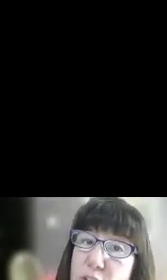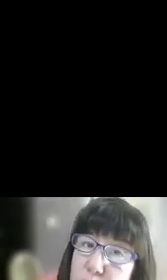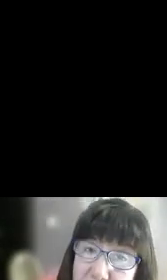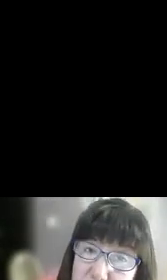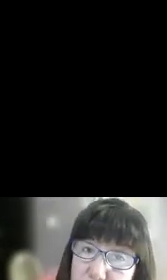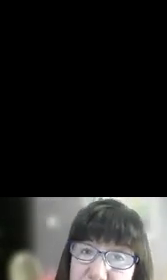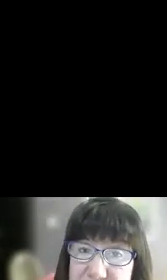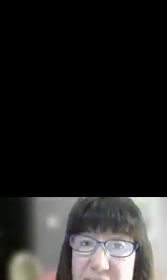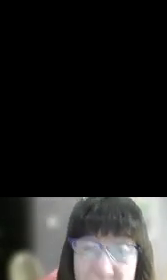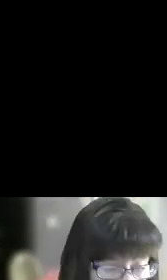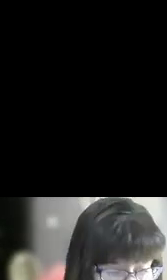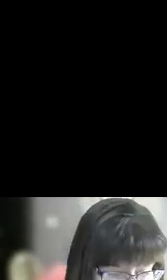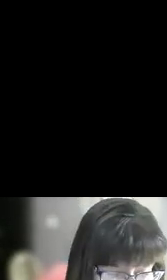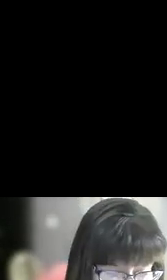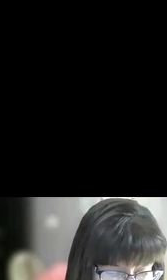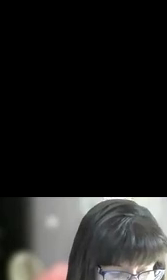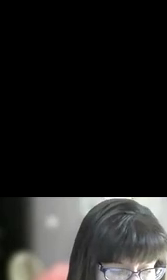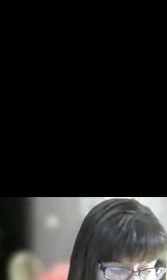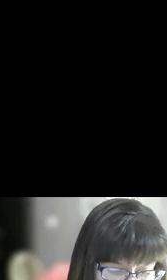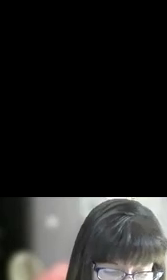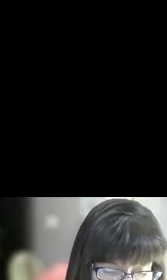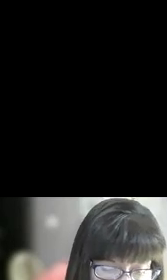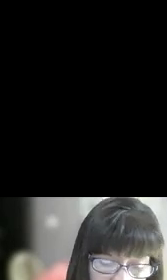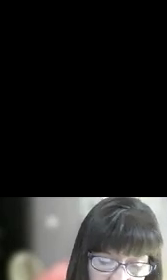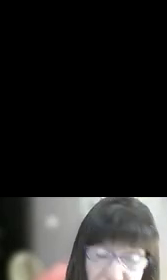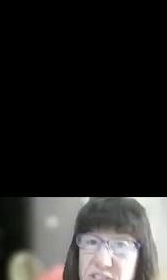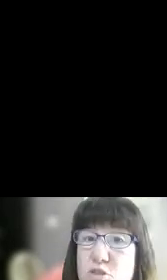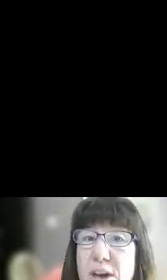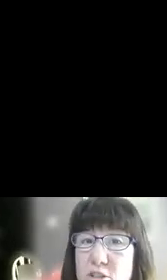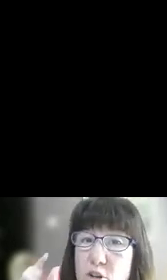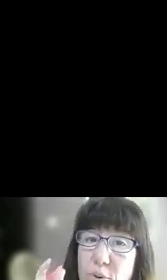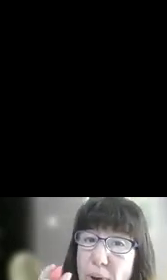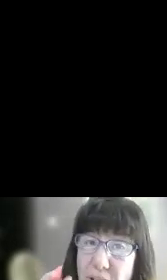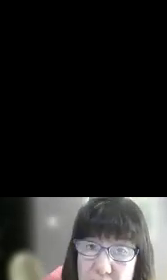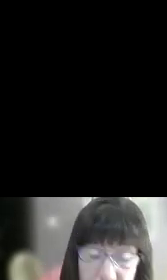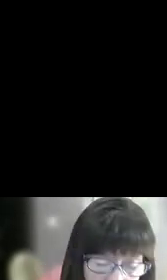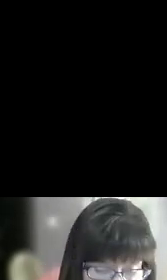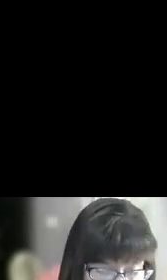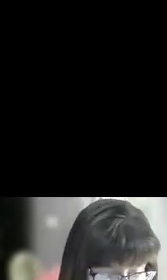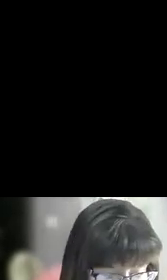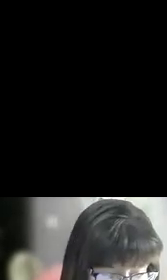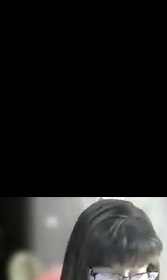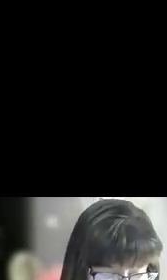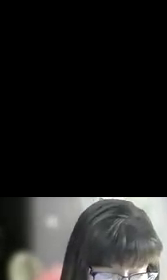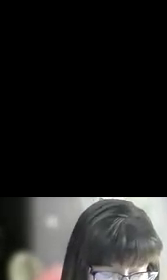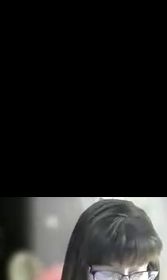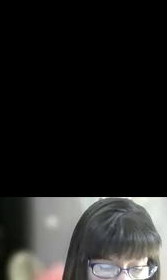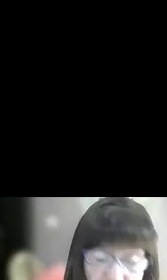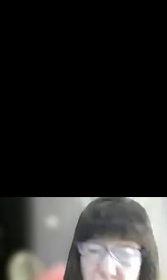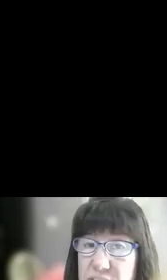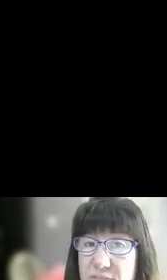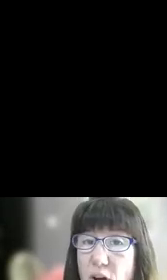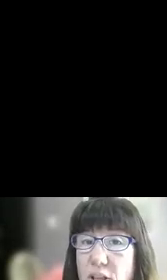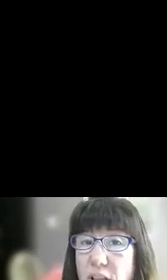you go to umanitoba.ca, the website. And you can also use the Ask UManitoba button that you can find on that website, where